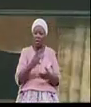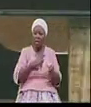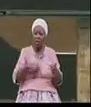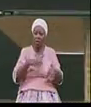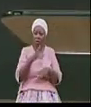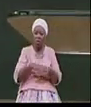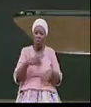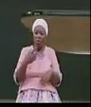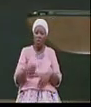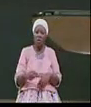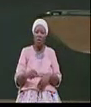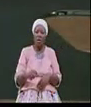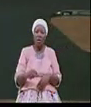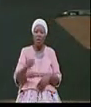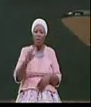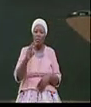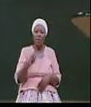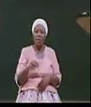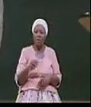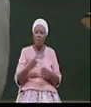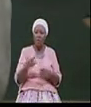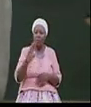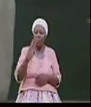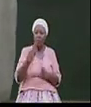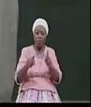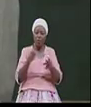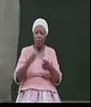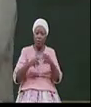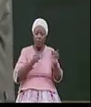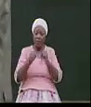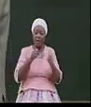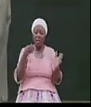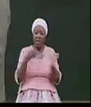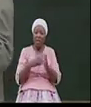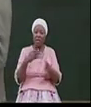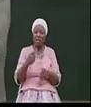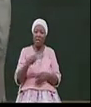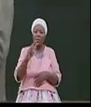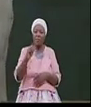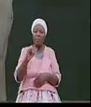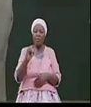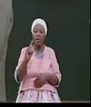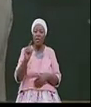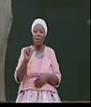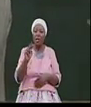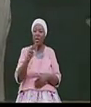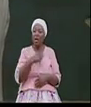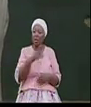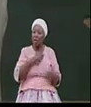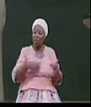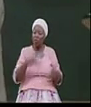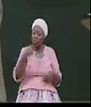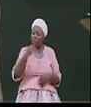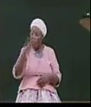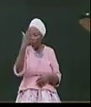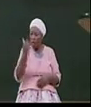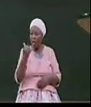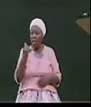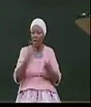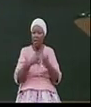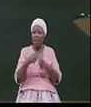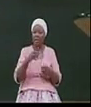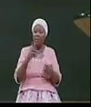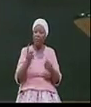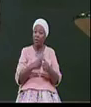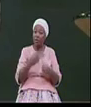fight against the Midianites, and the Lord told him why. He first of all wanted to withdraw, saying, I'm